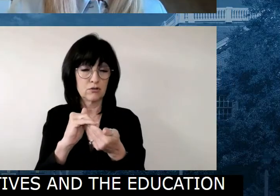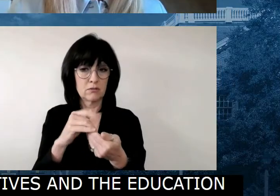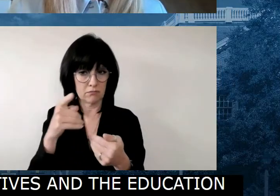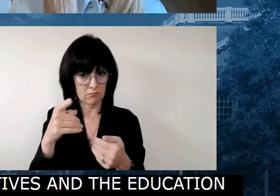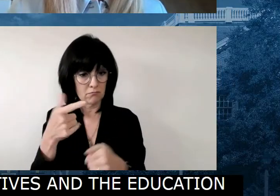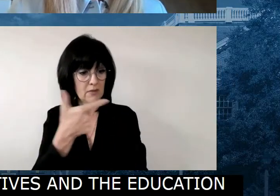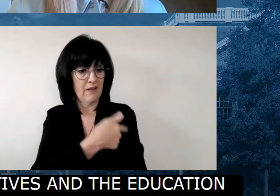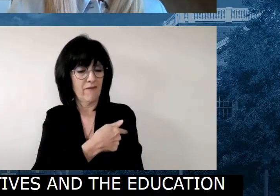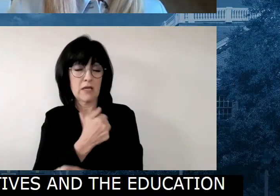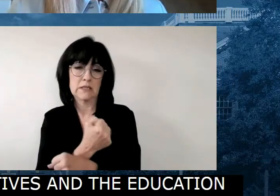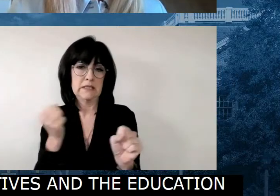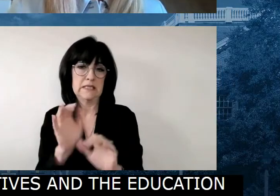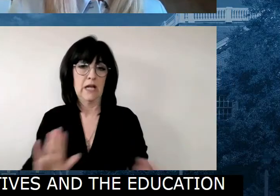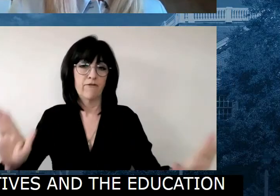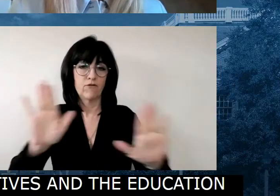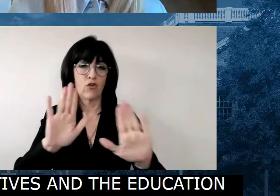vaccine.